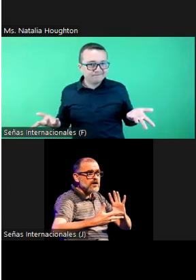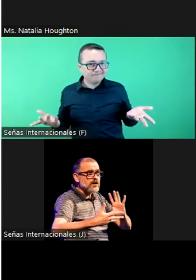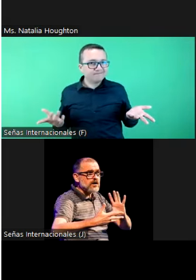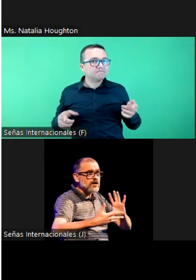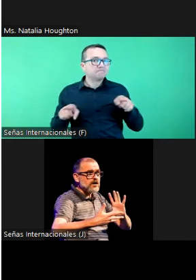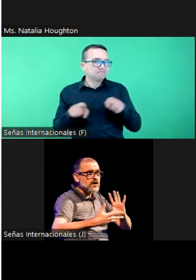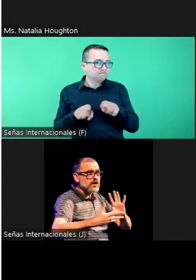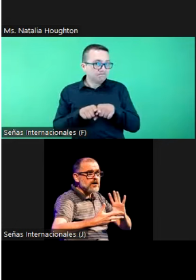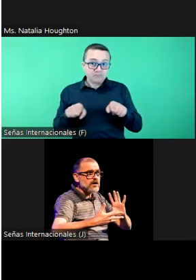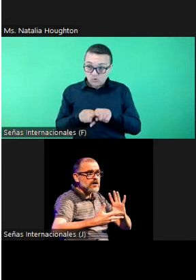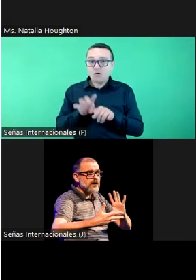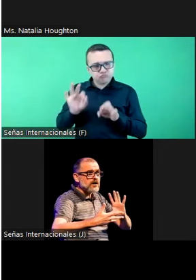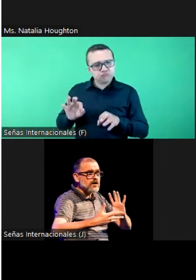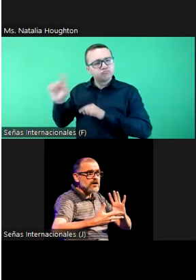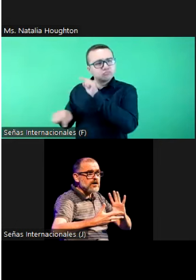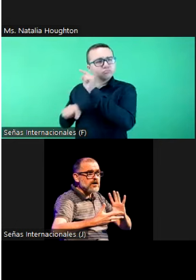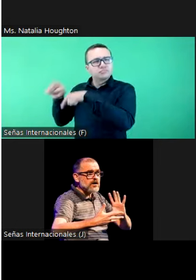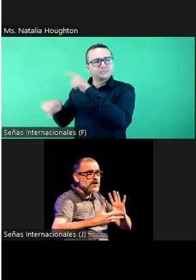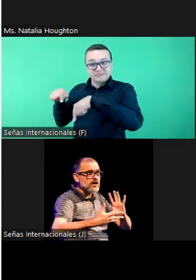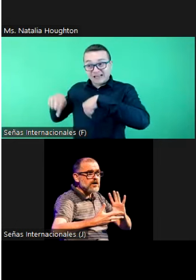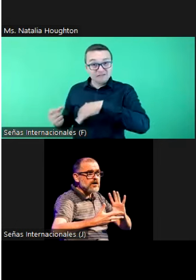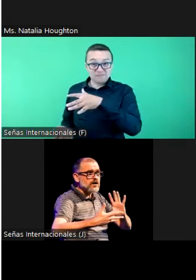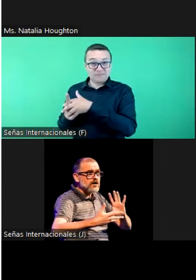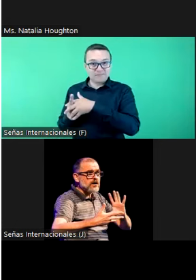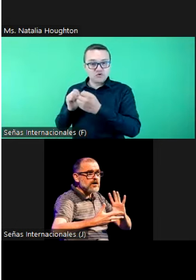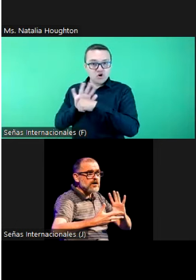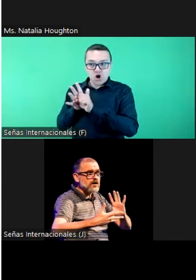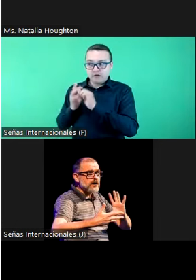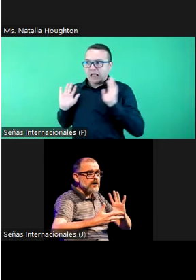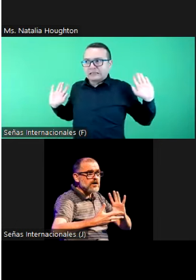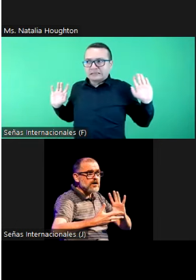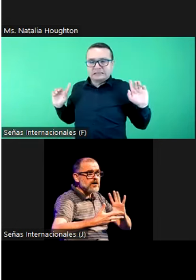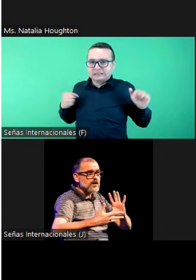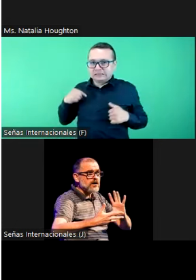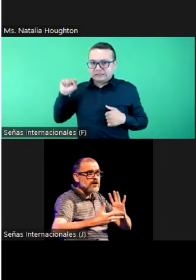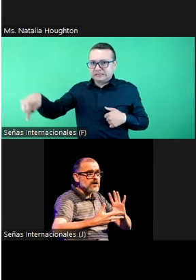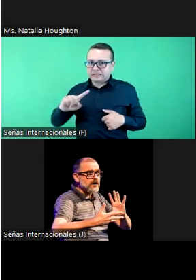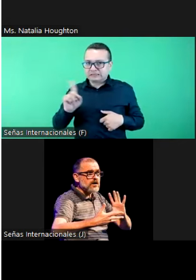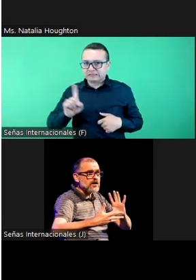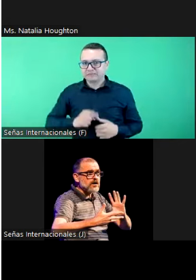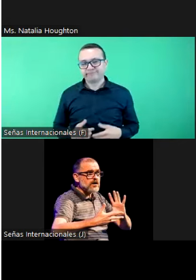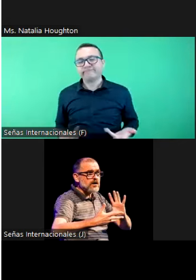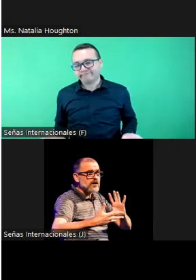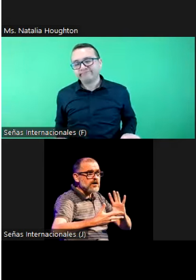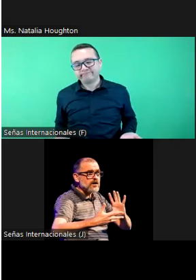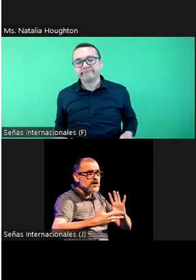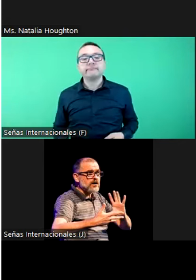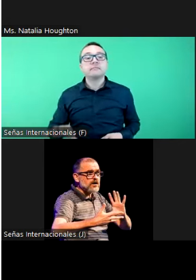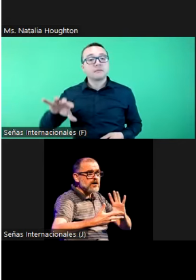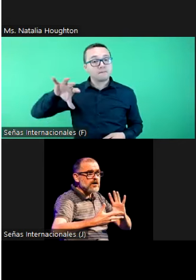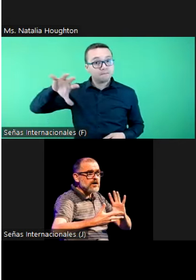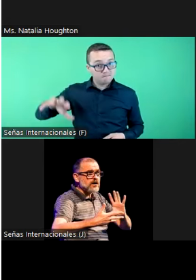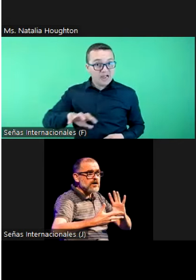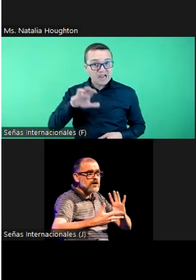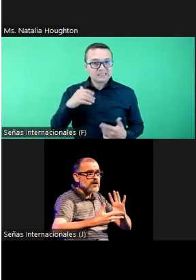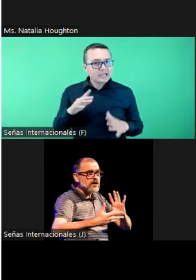And so it was difficult to also to recover the demand, the level of demand after